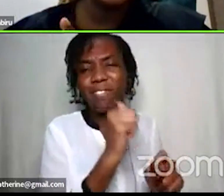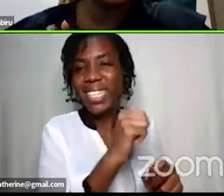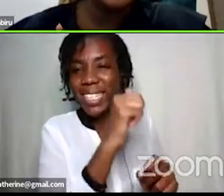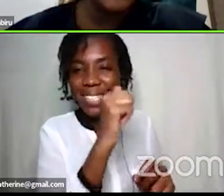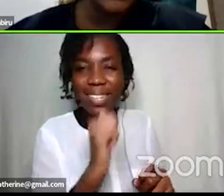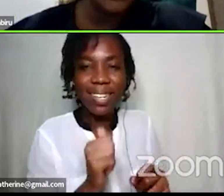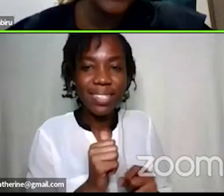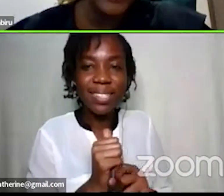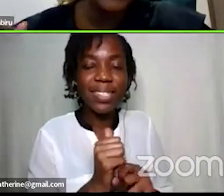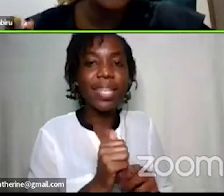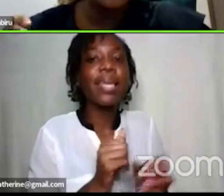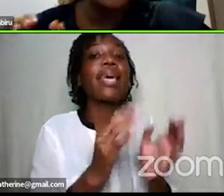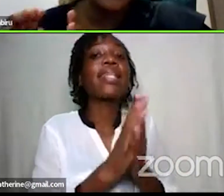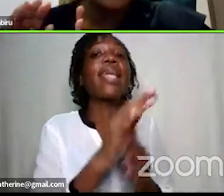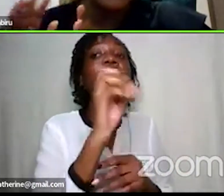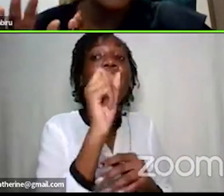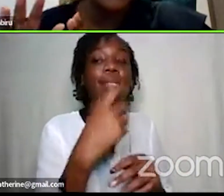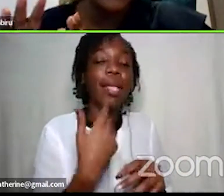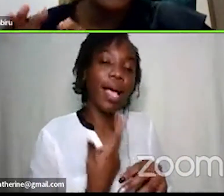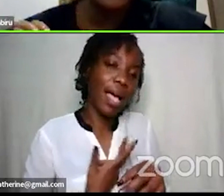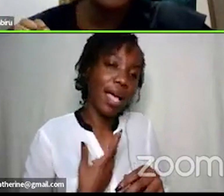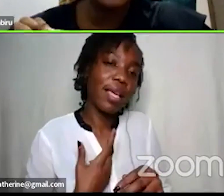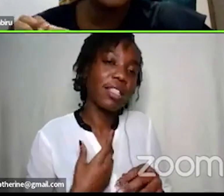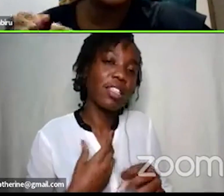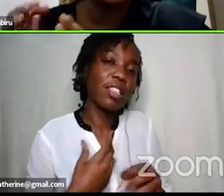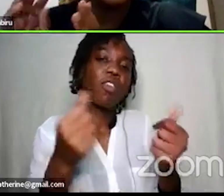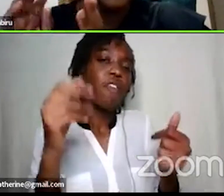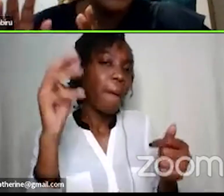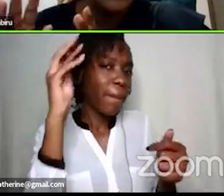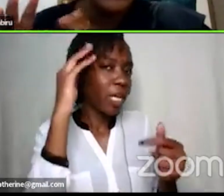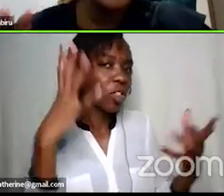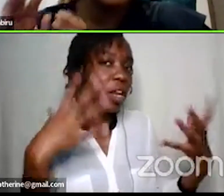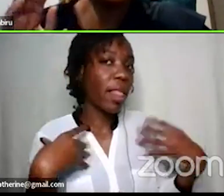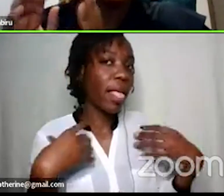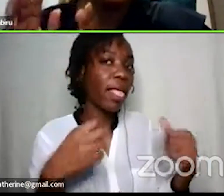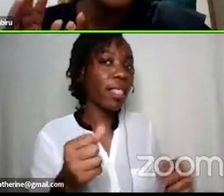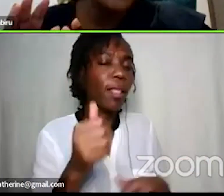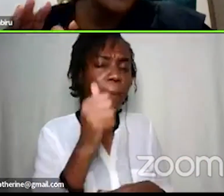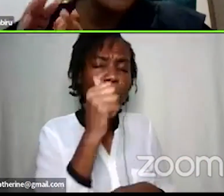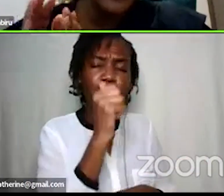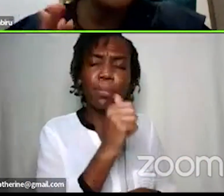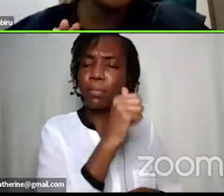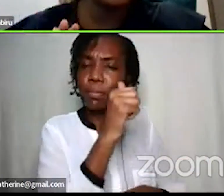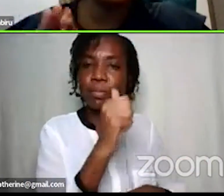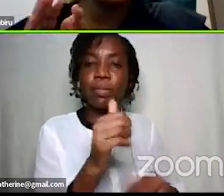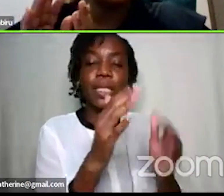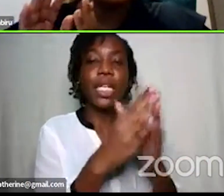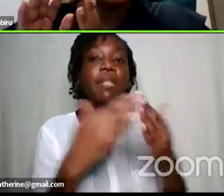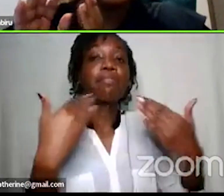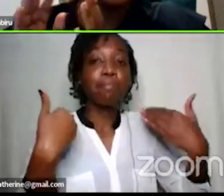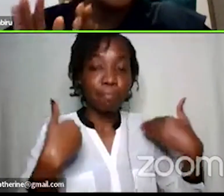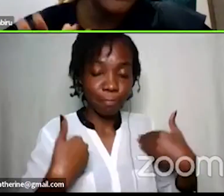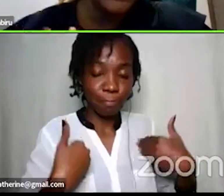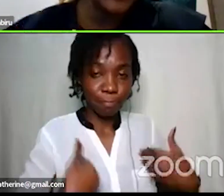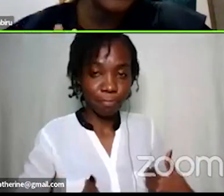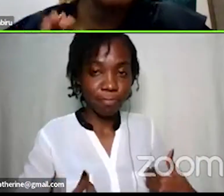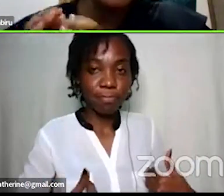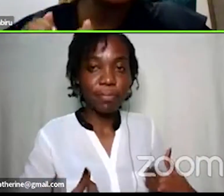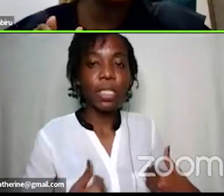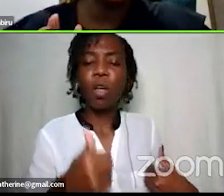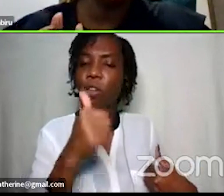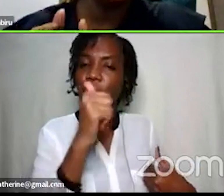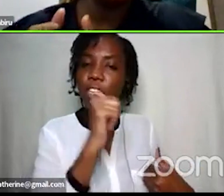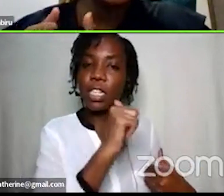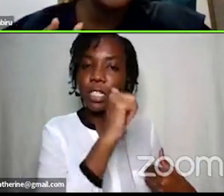confidentially. And yes, we handle mental health issues and individuals who come for therapy